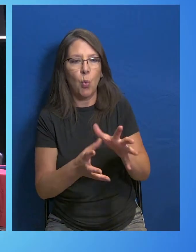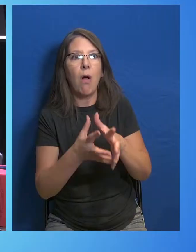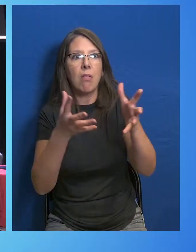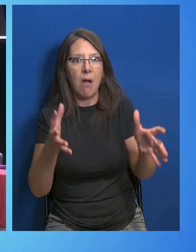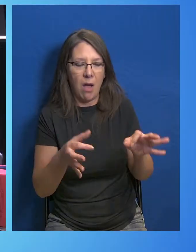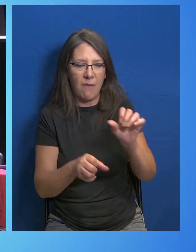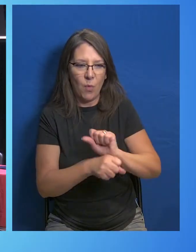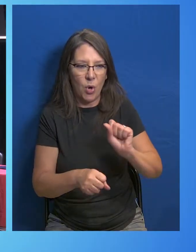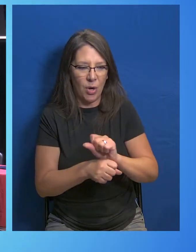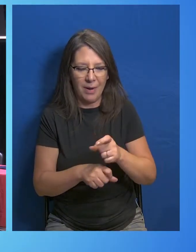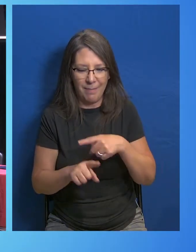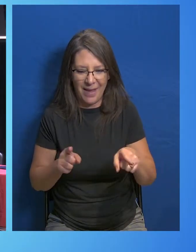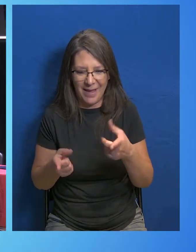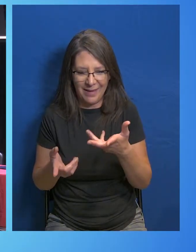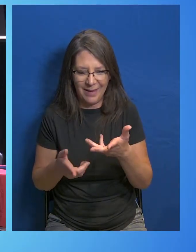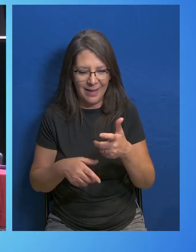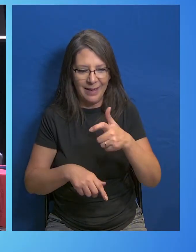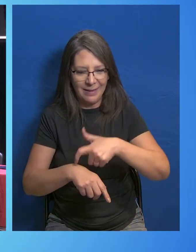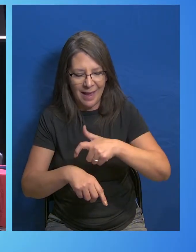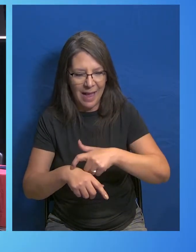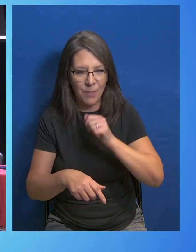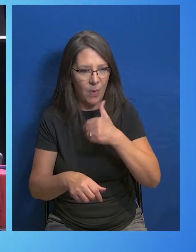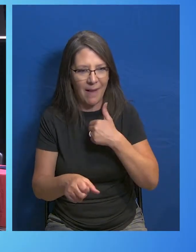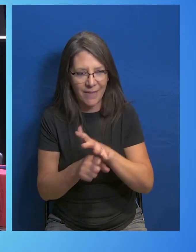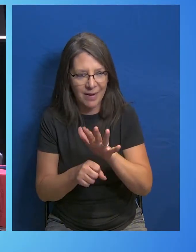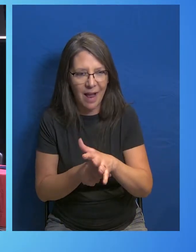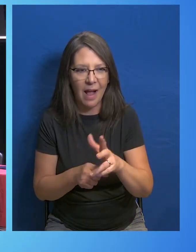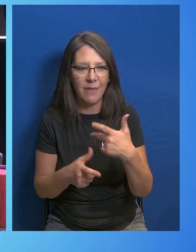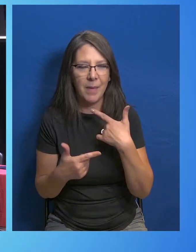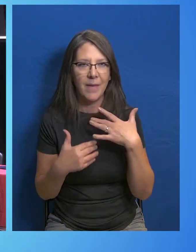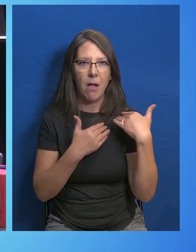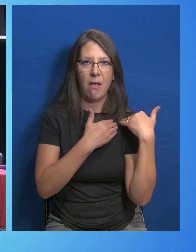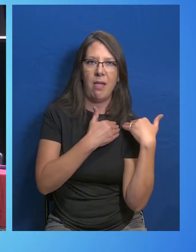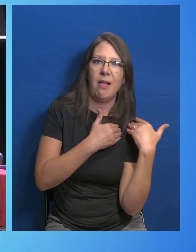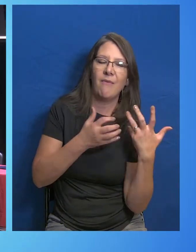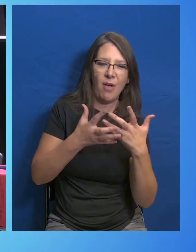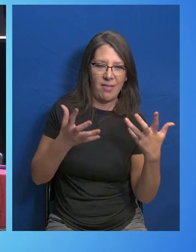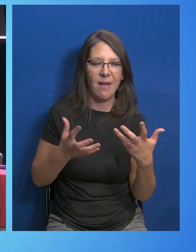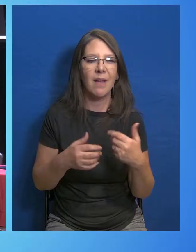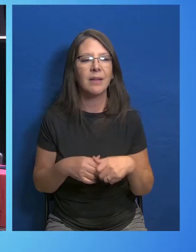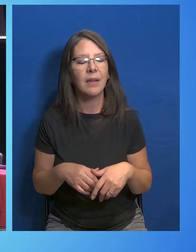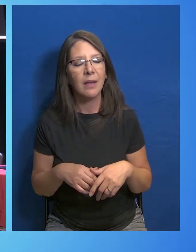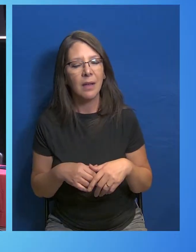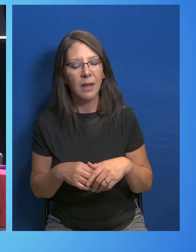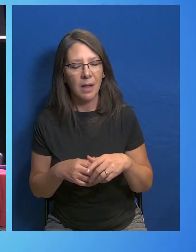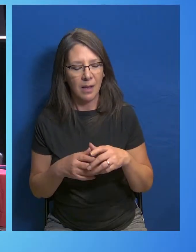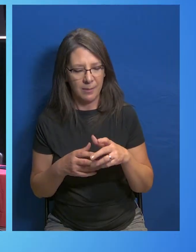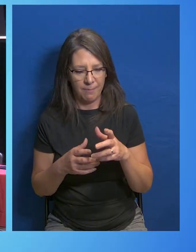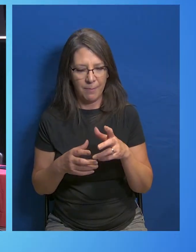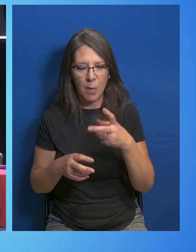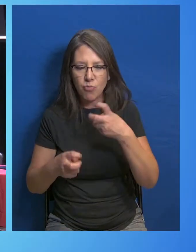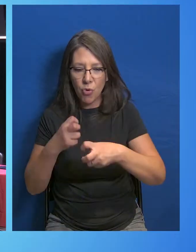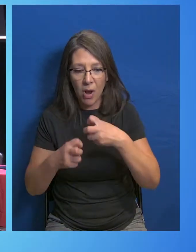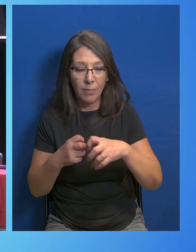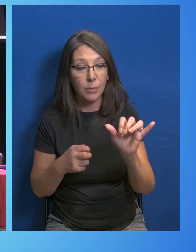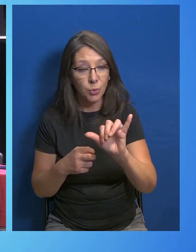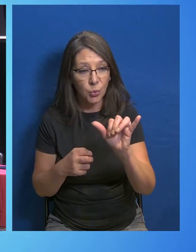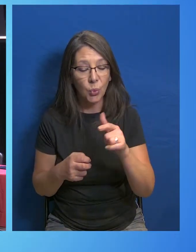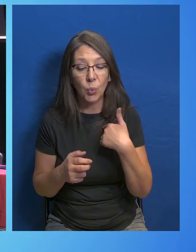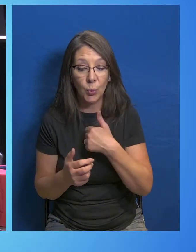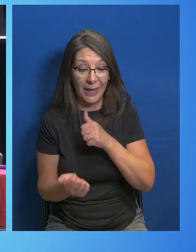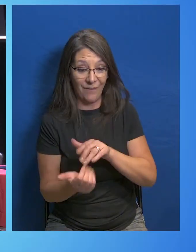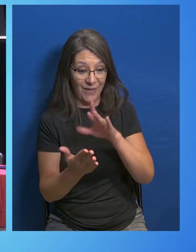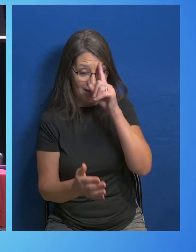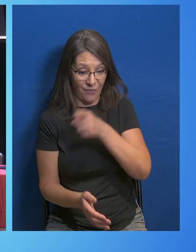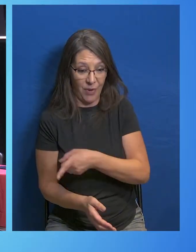lament, and the ongoing dilemma that we have for youngsters that go through our schools is unemployment. And we